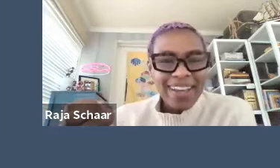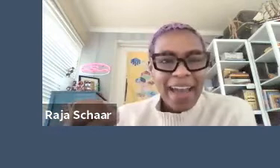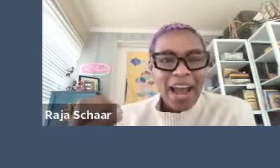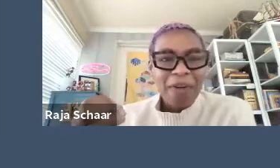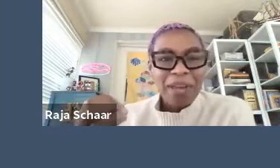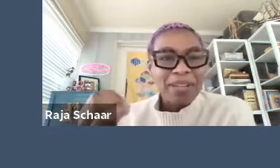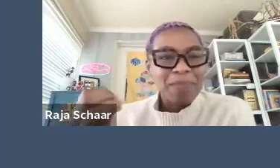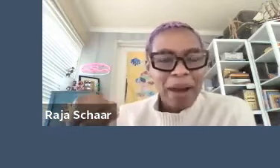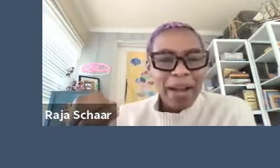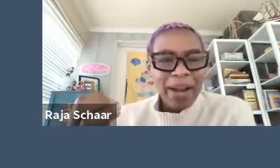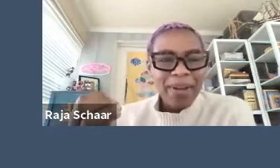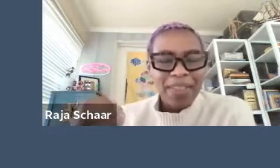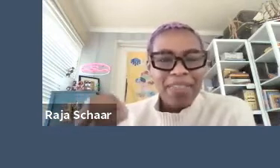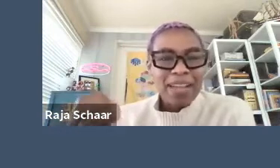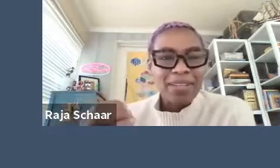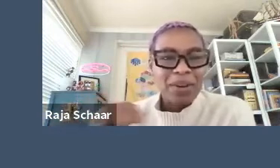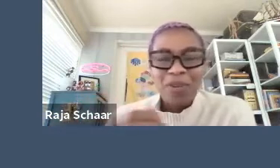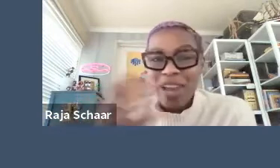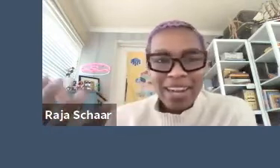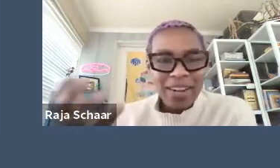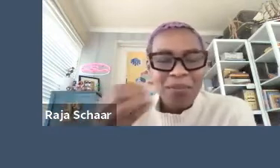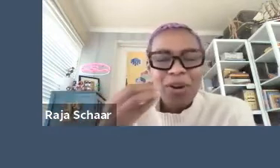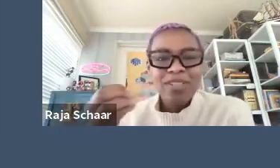learn and how we inspire the things